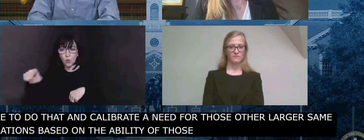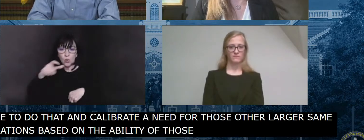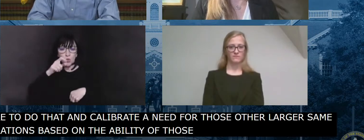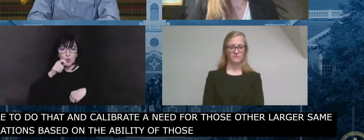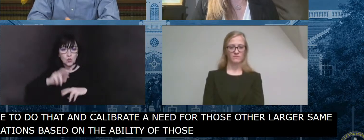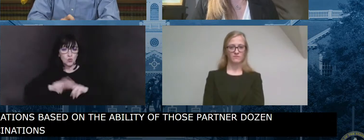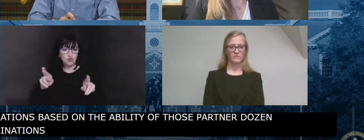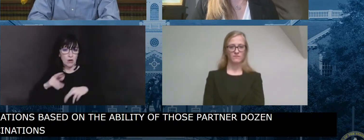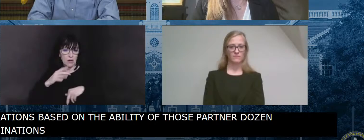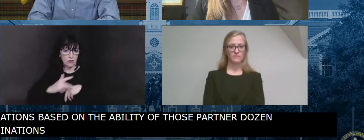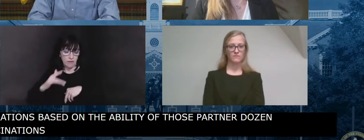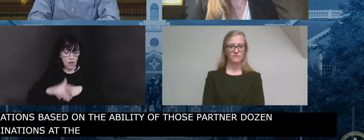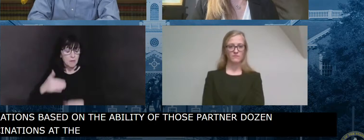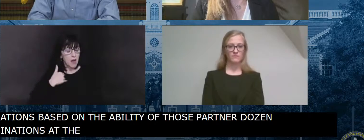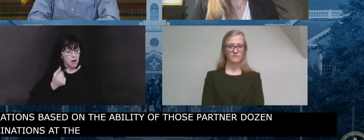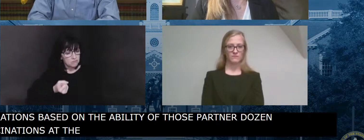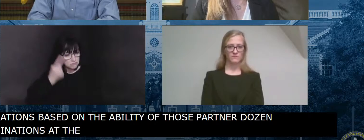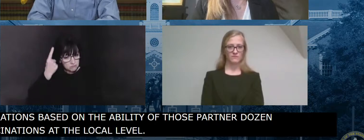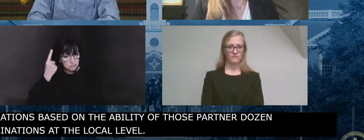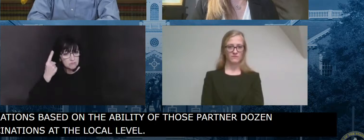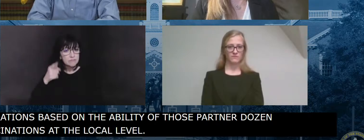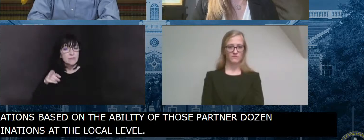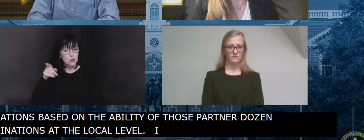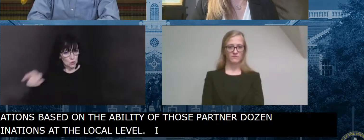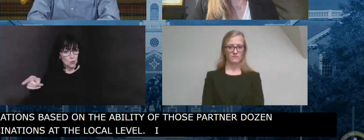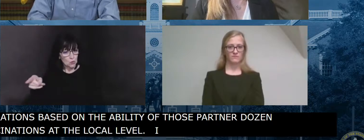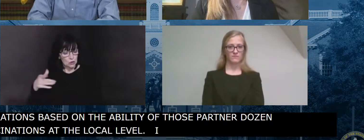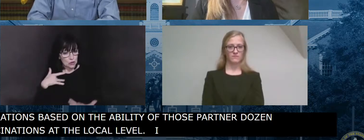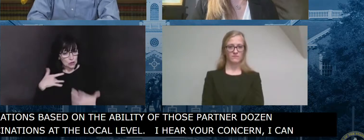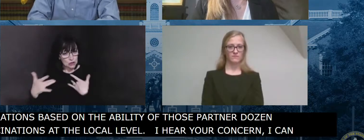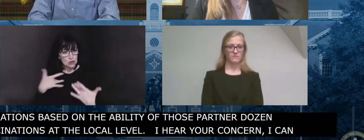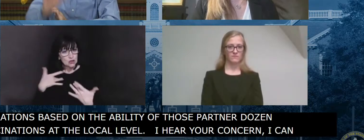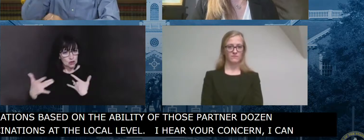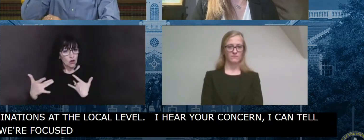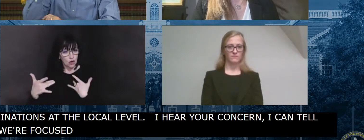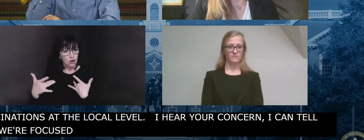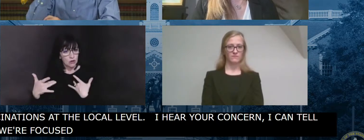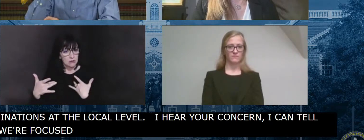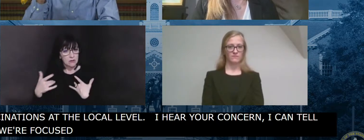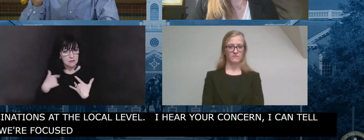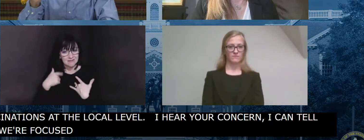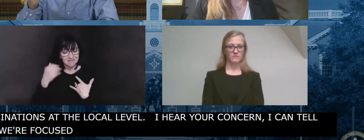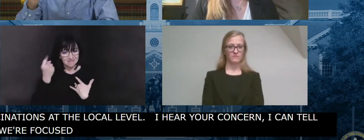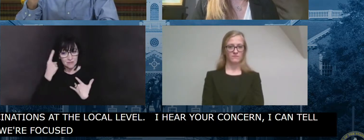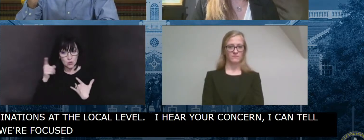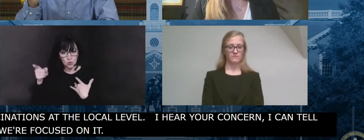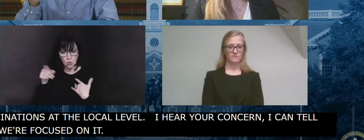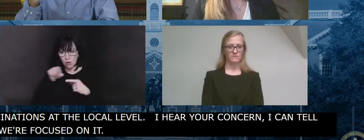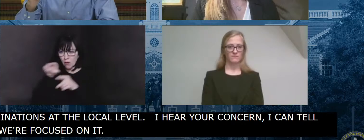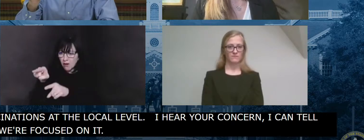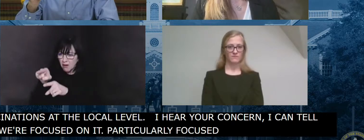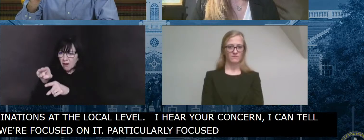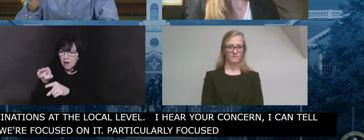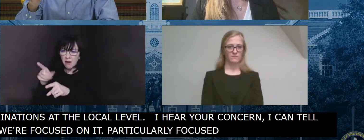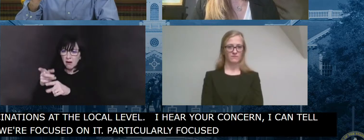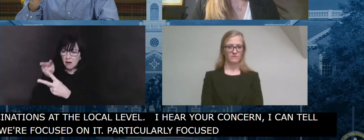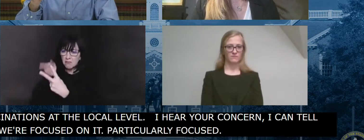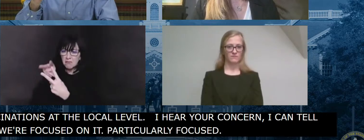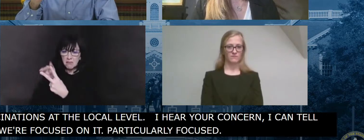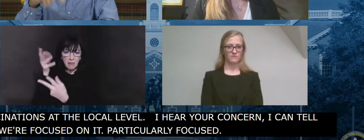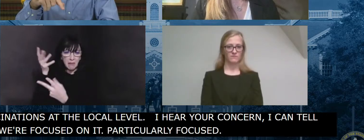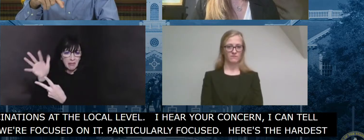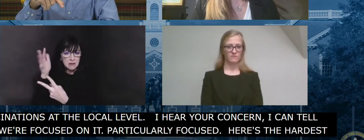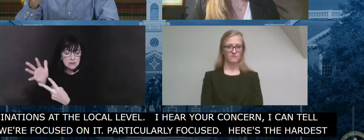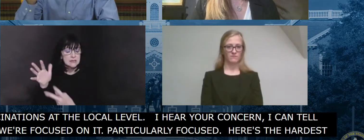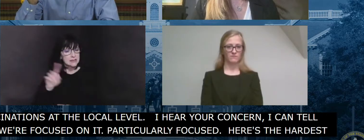your concern. I can tell you we're focused on it. And particularly focused, here's going to be the hardest problem. And that is